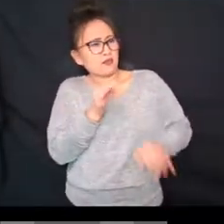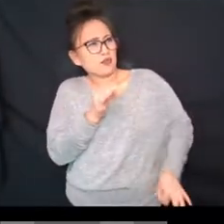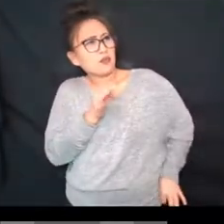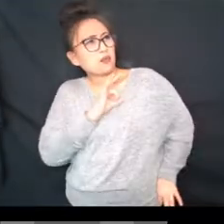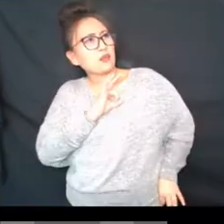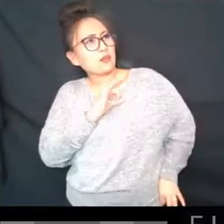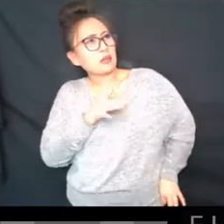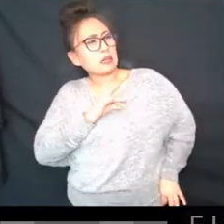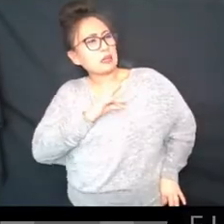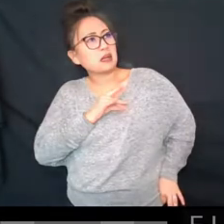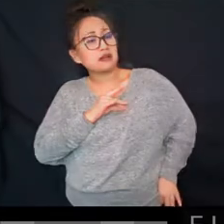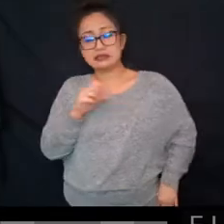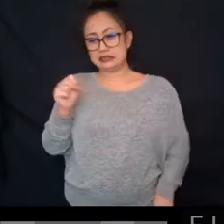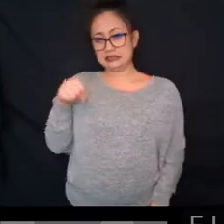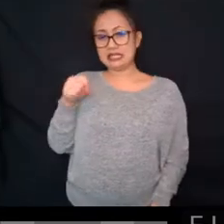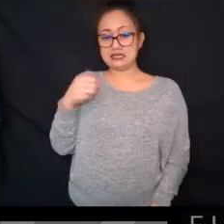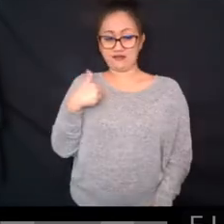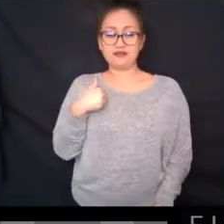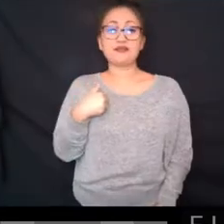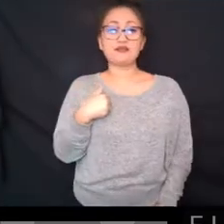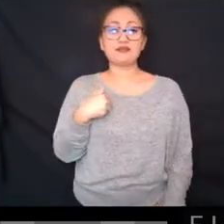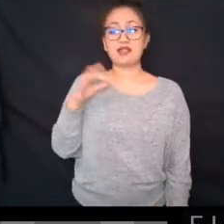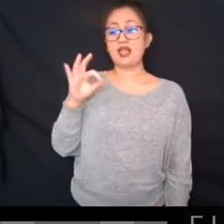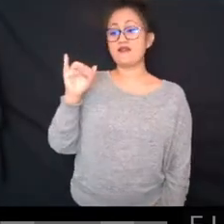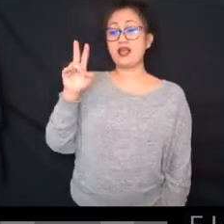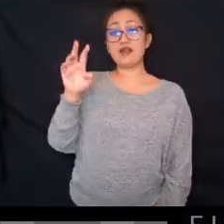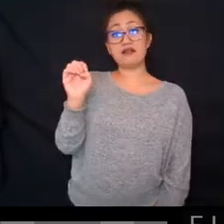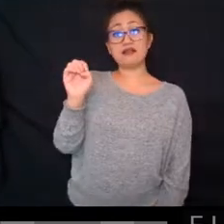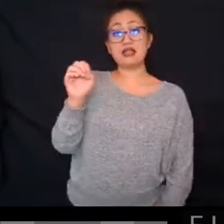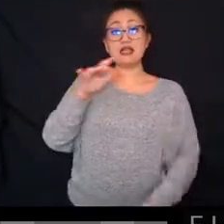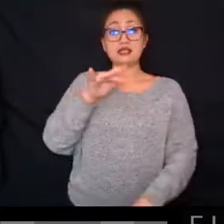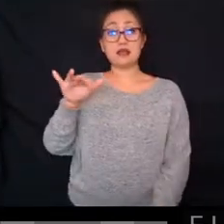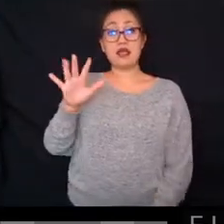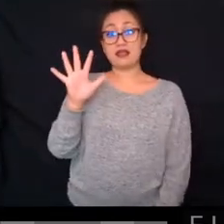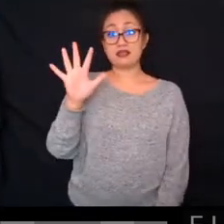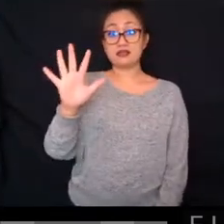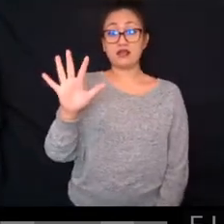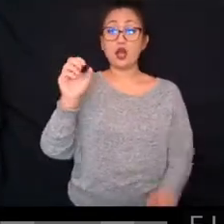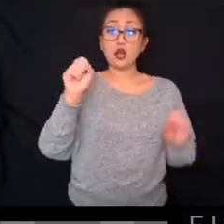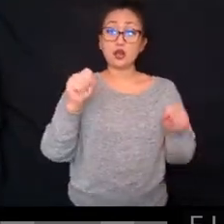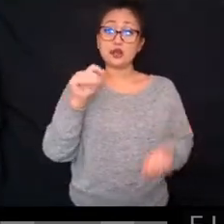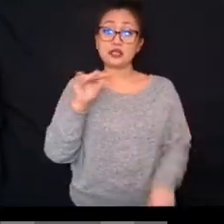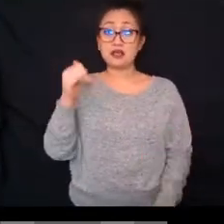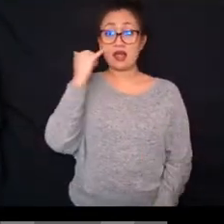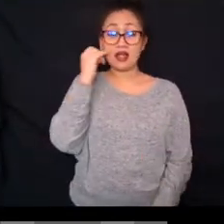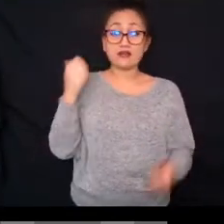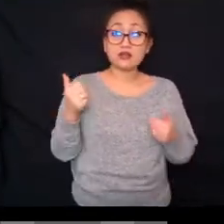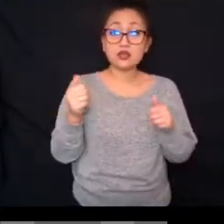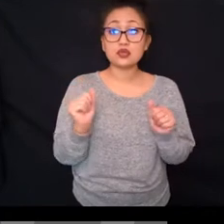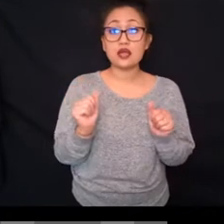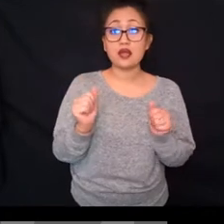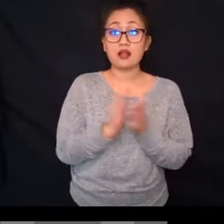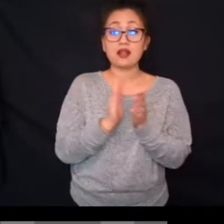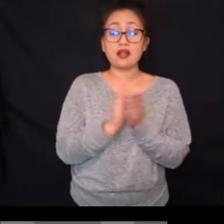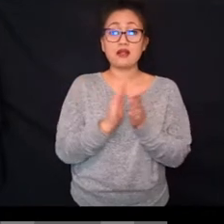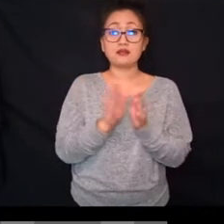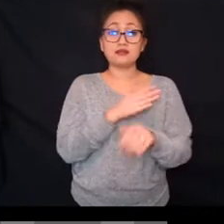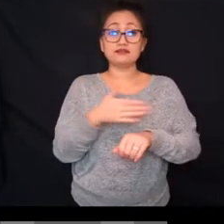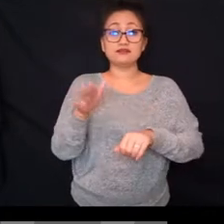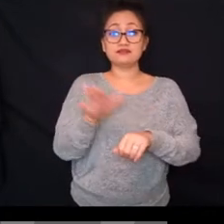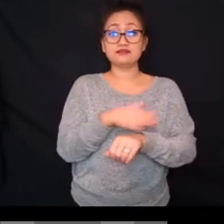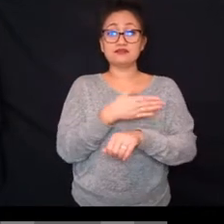It is. F-I-V-E spells 5. You can spell these if you try. With a knick-knack, paddywhack, give your